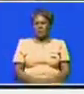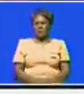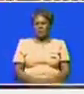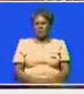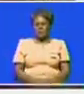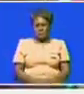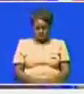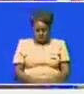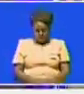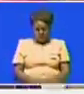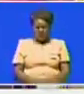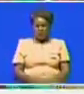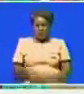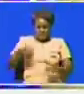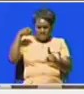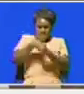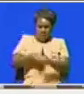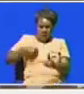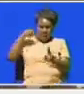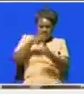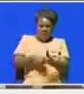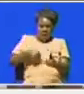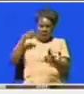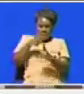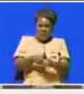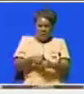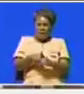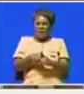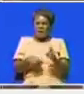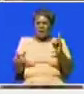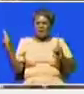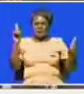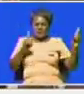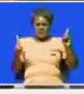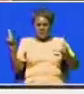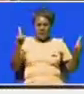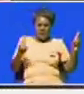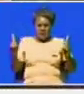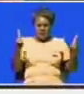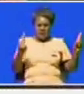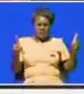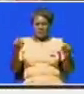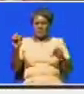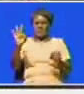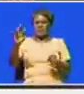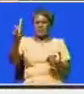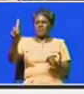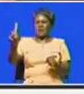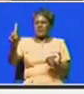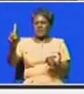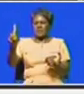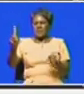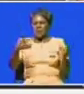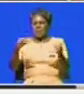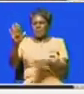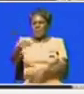It has been a vigorous political jig. A jig which on the 31st of August found its way